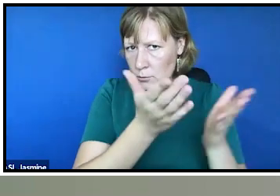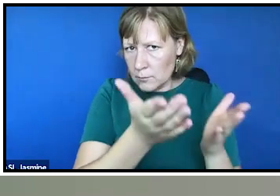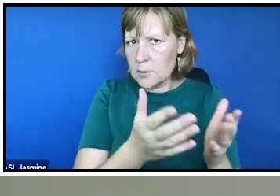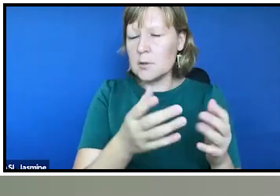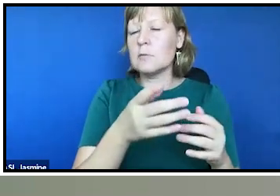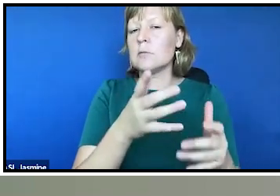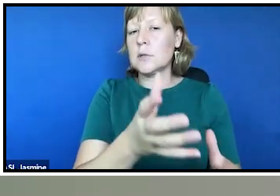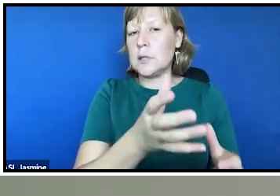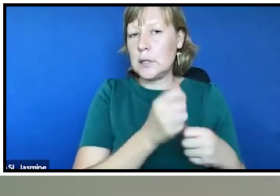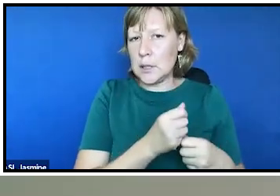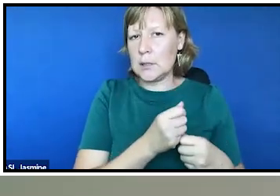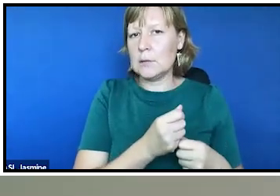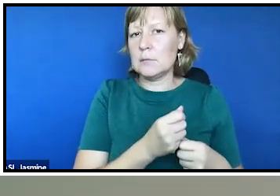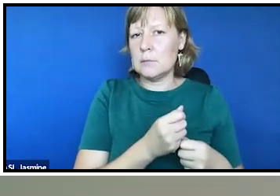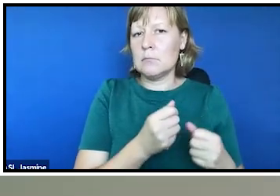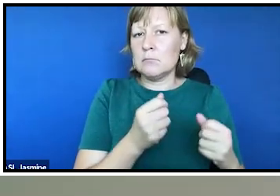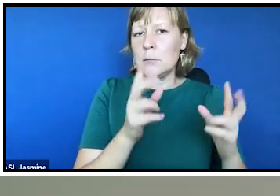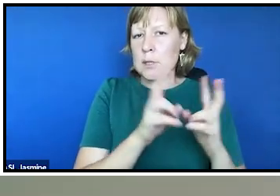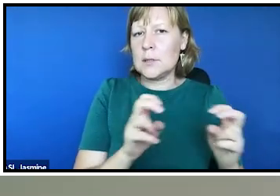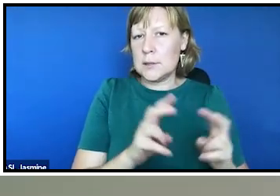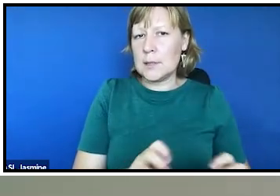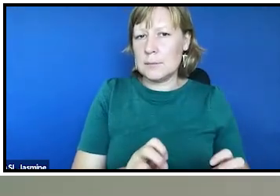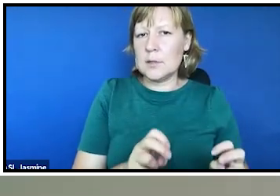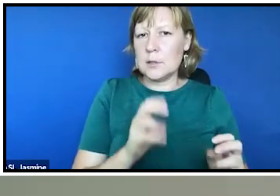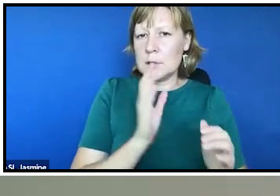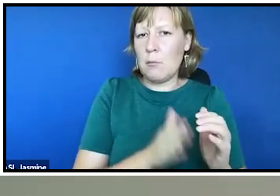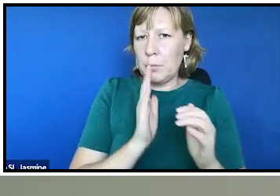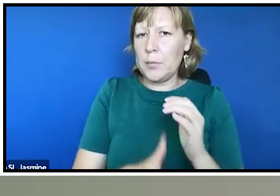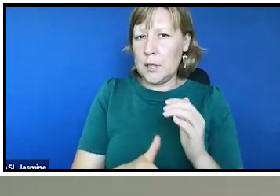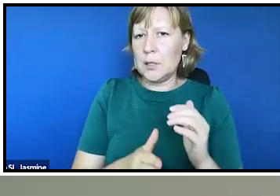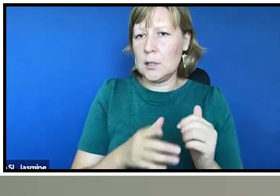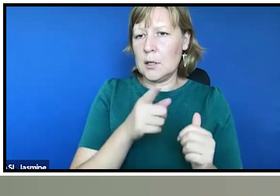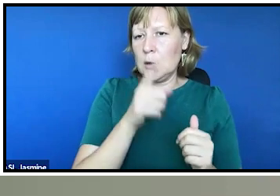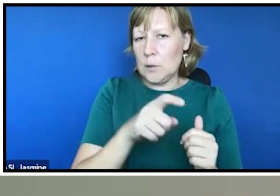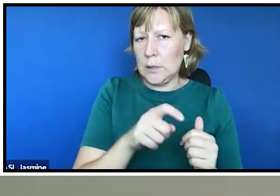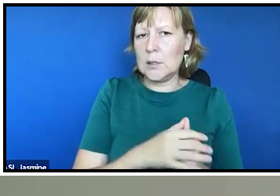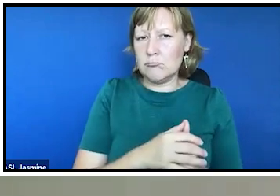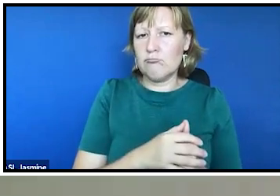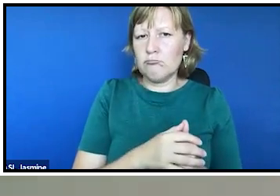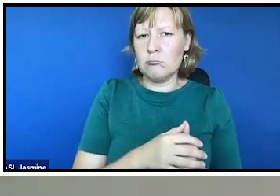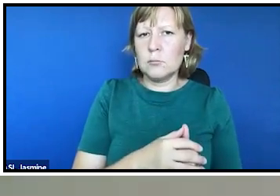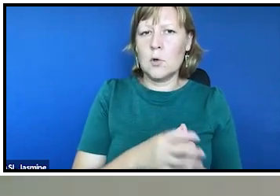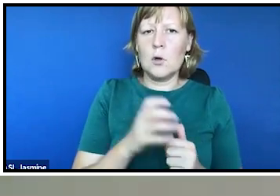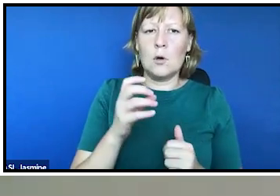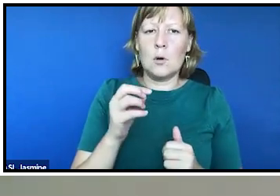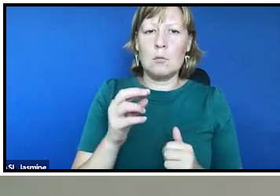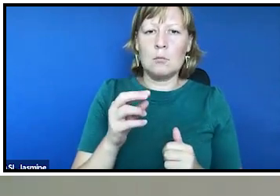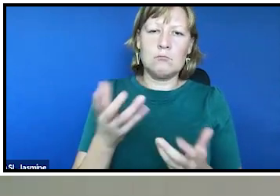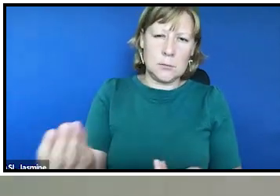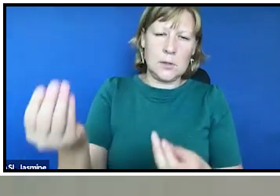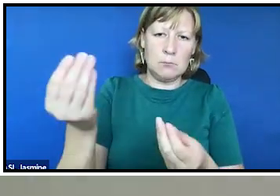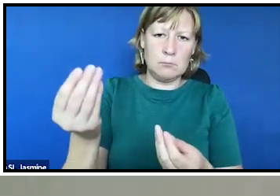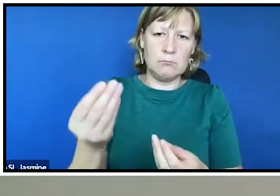get assessments done that you might need. Again, if I can take your information and get back to you to